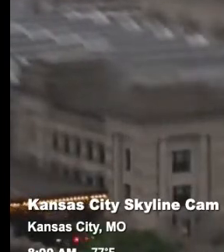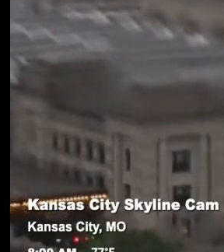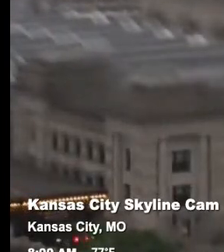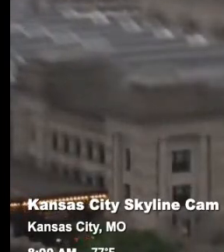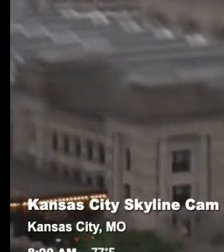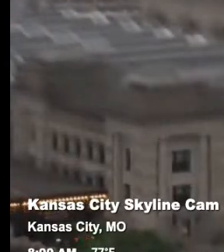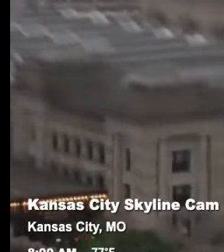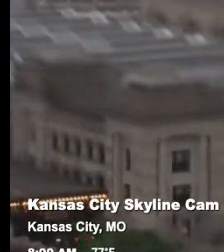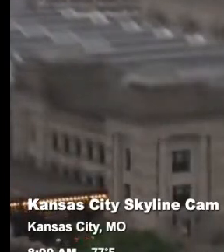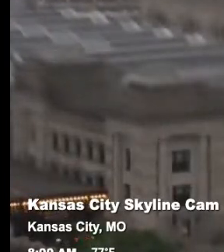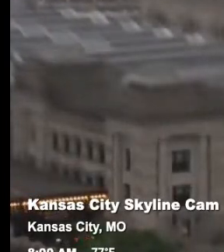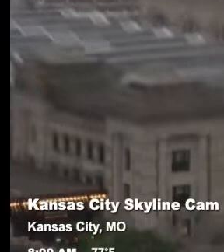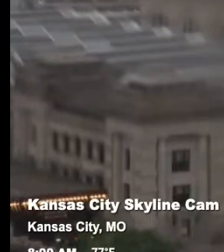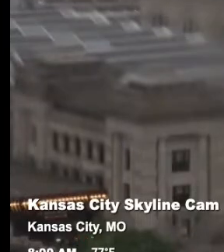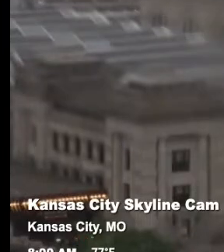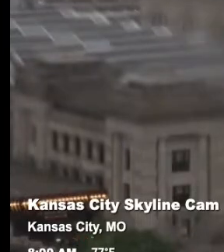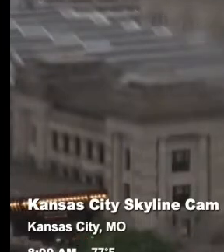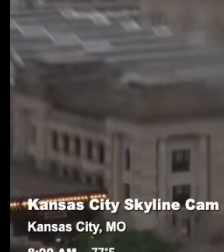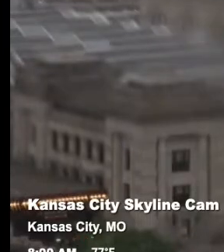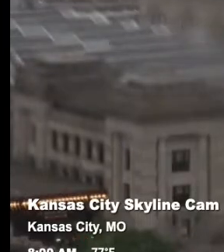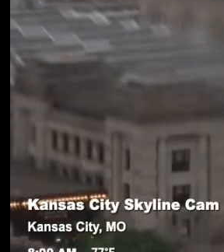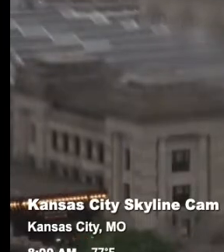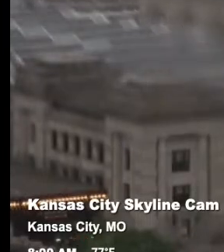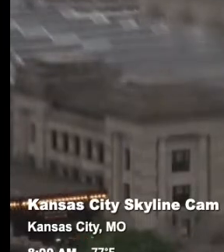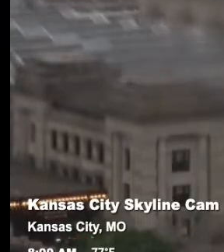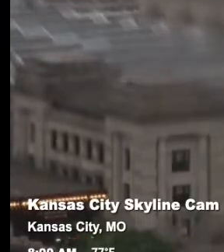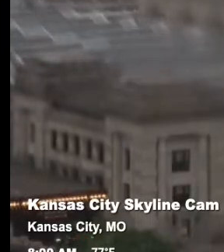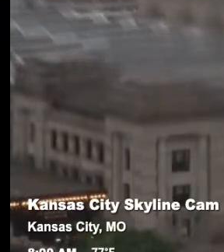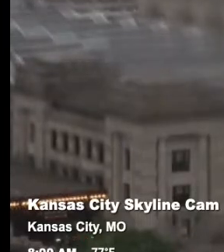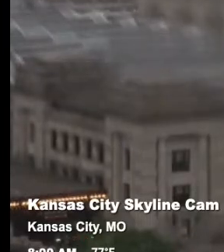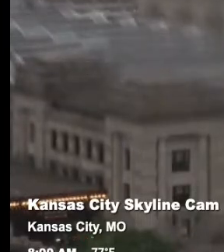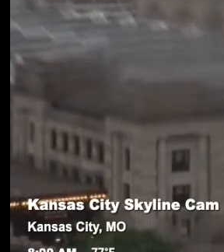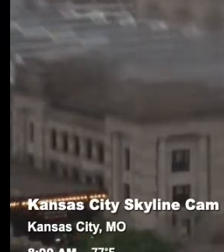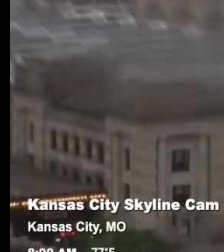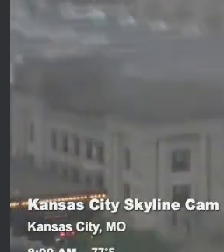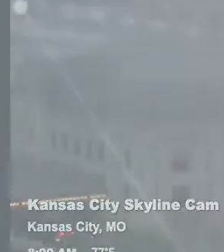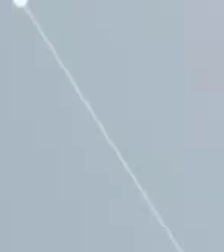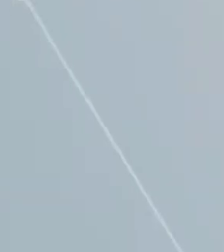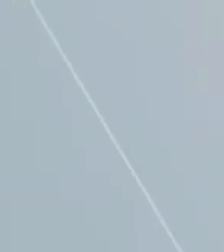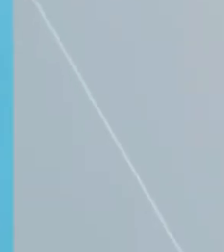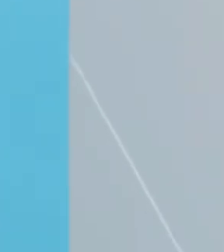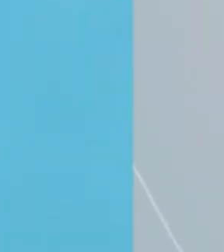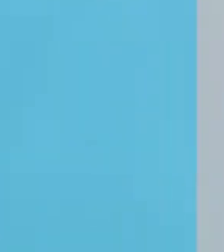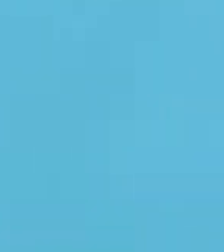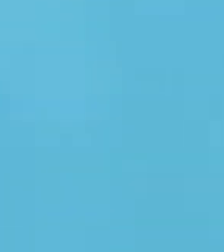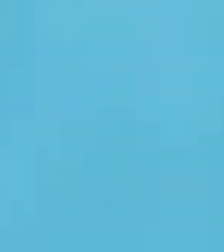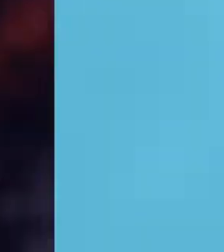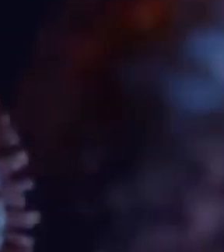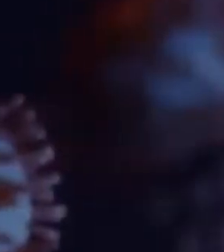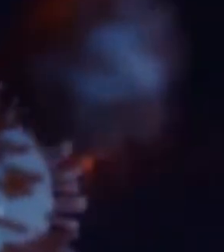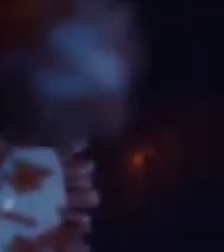our health and improve our safety. That's coming up now on the Morning Medical Update.